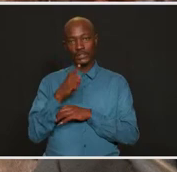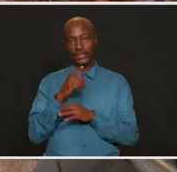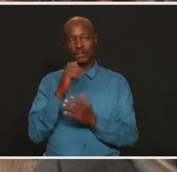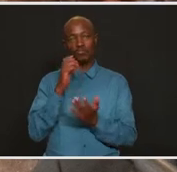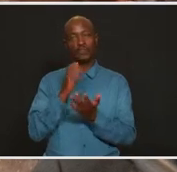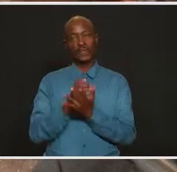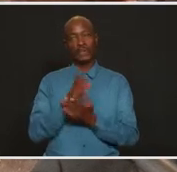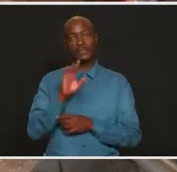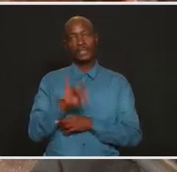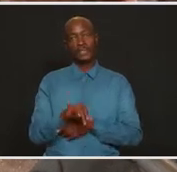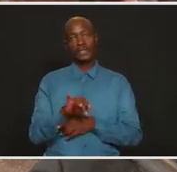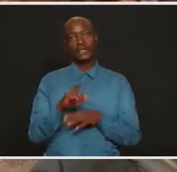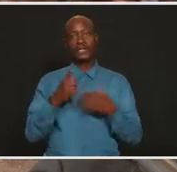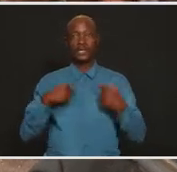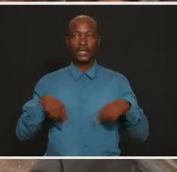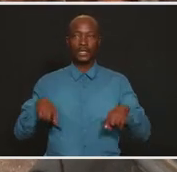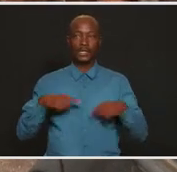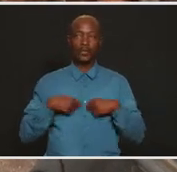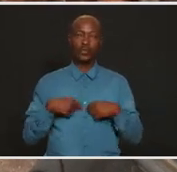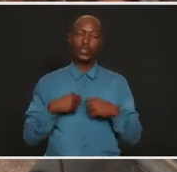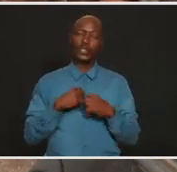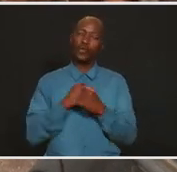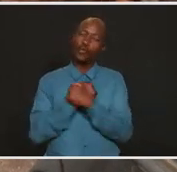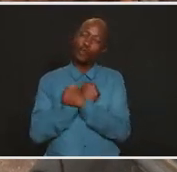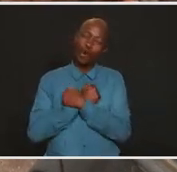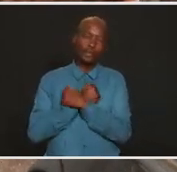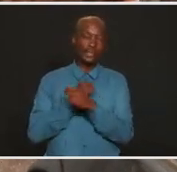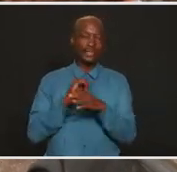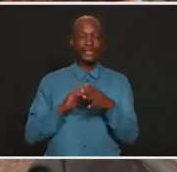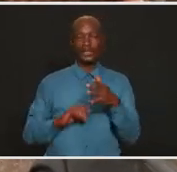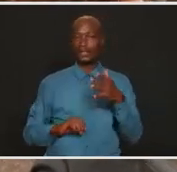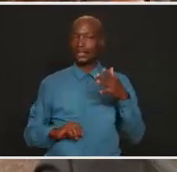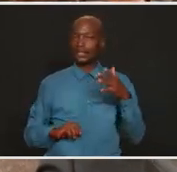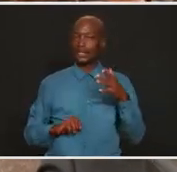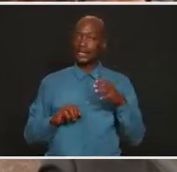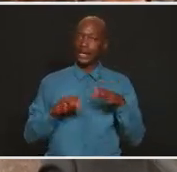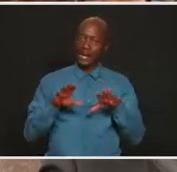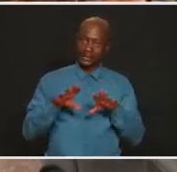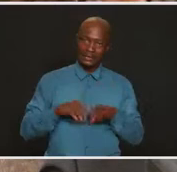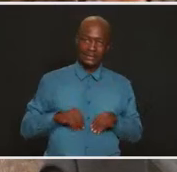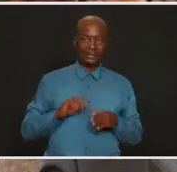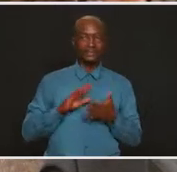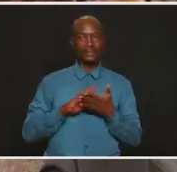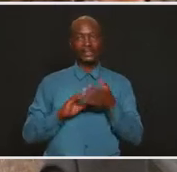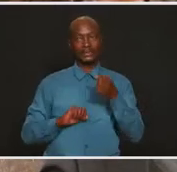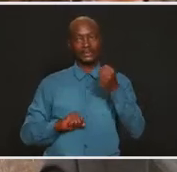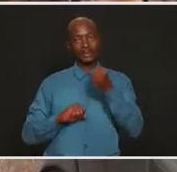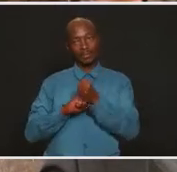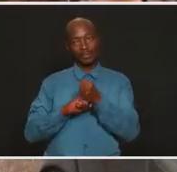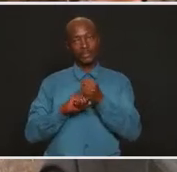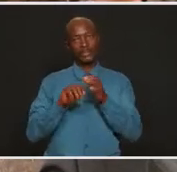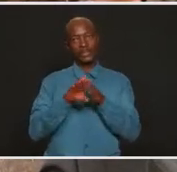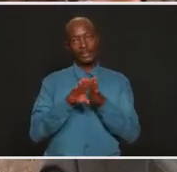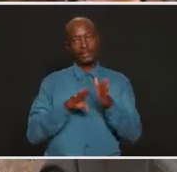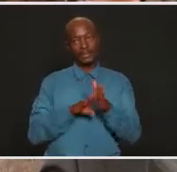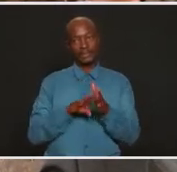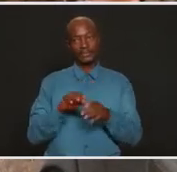to say that we warmly accept and support the bill